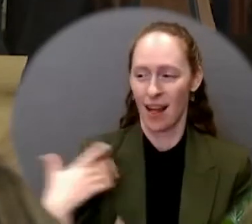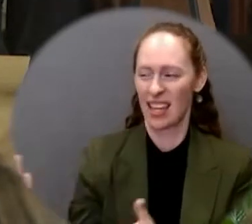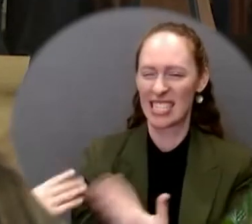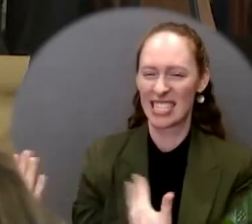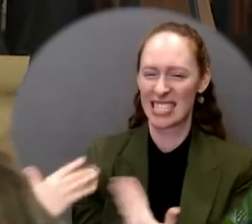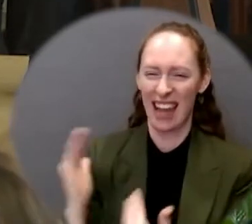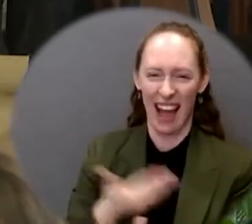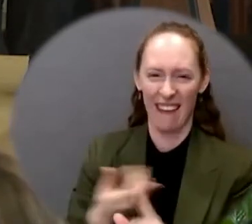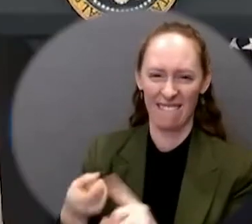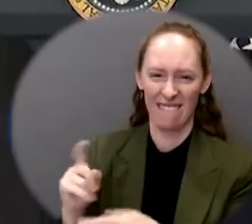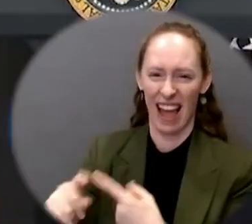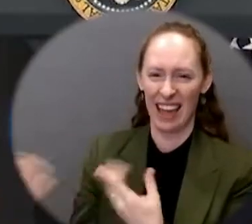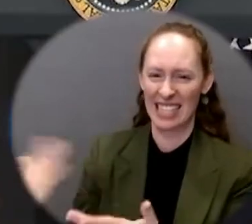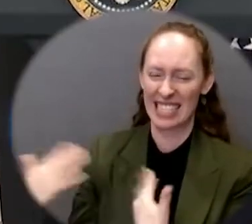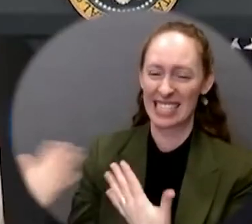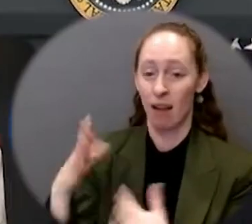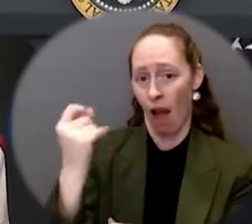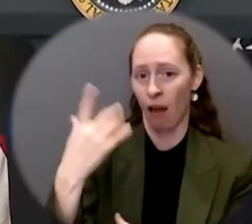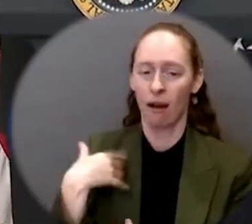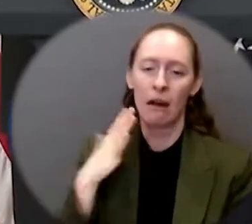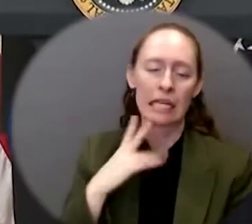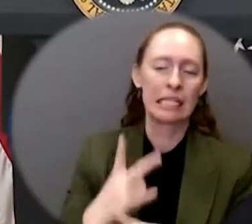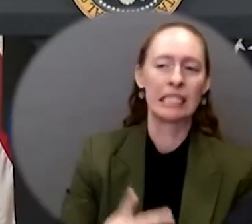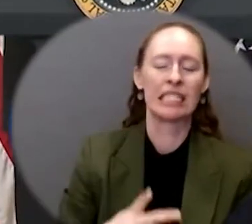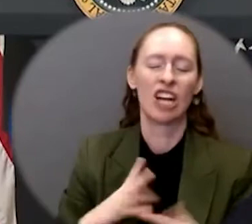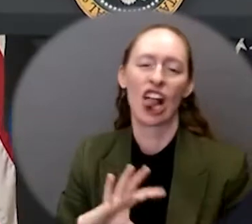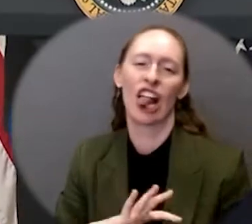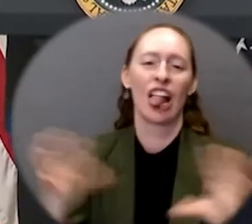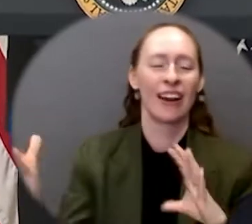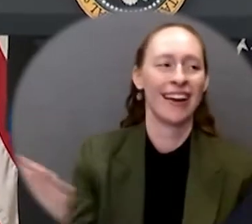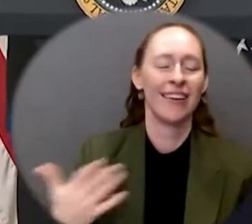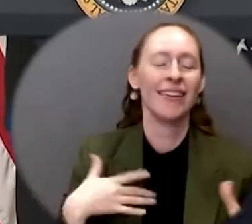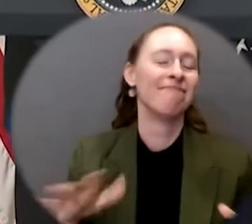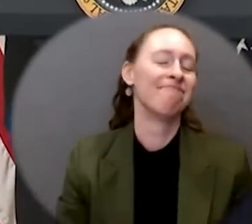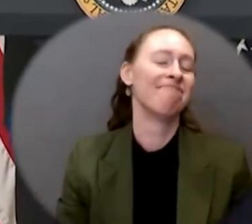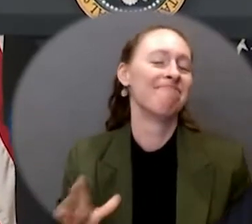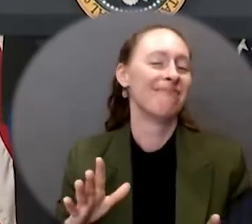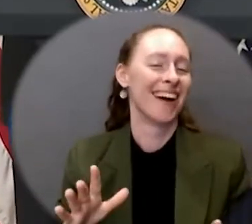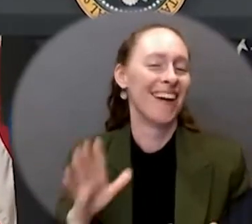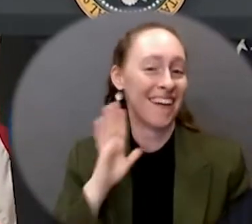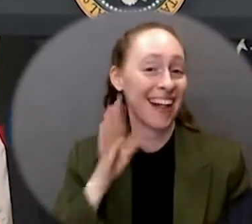to the White House. We will try not to tear up the place.